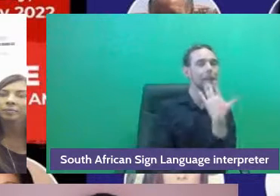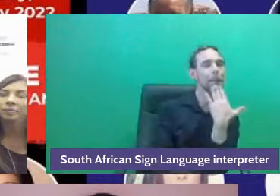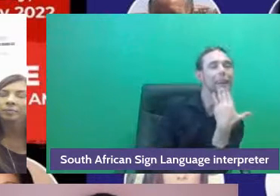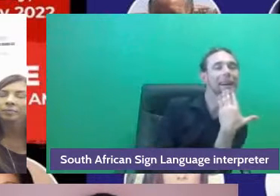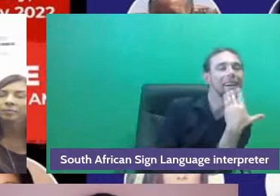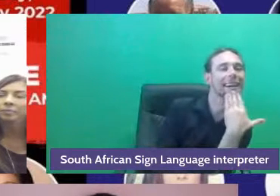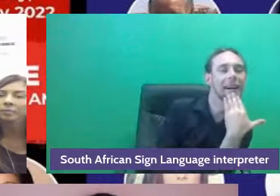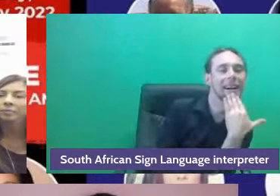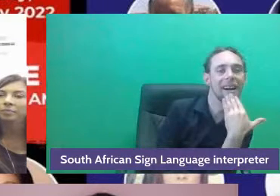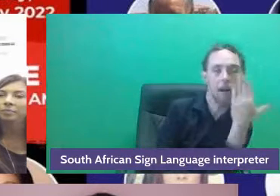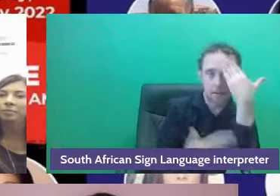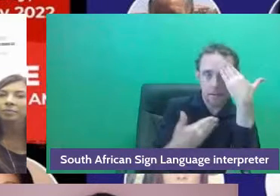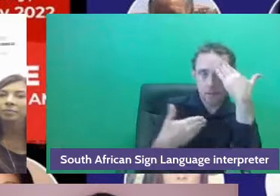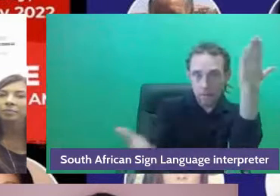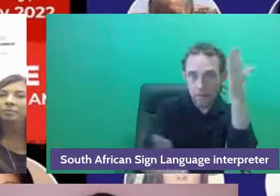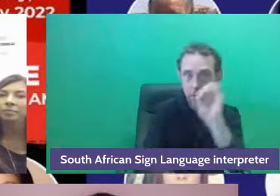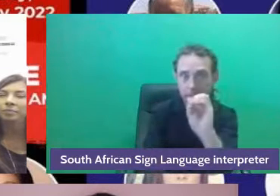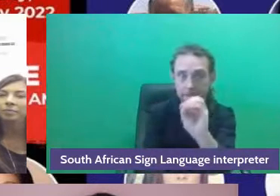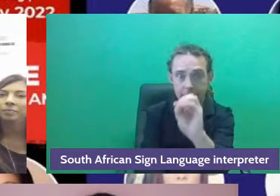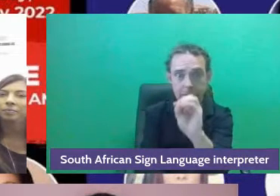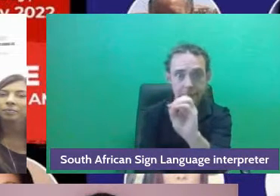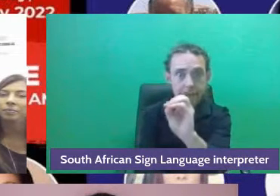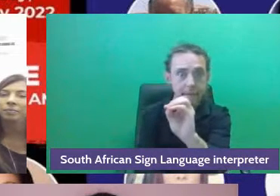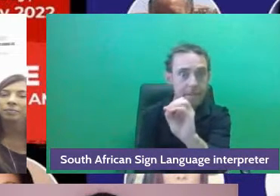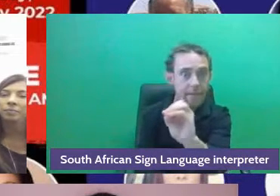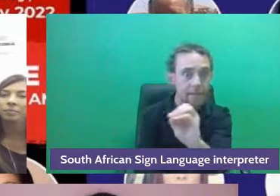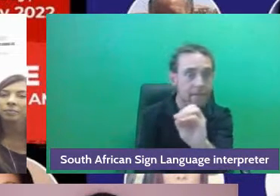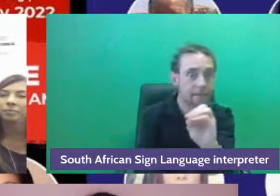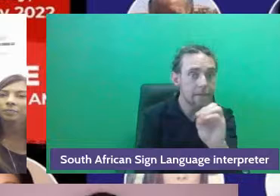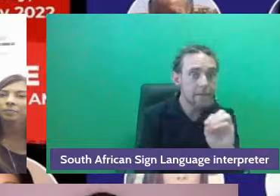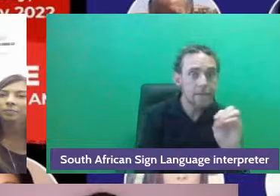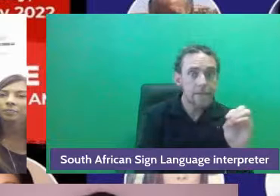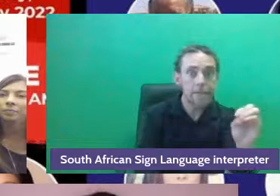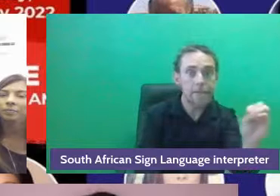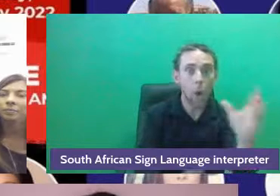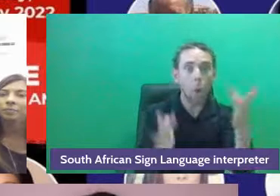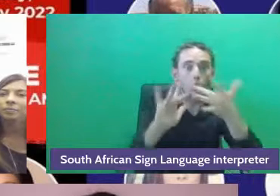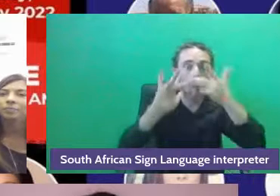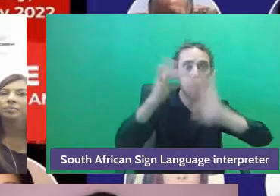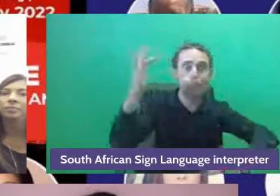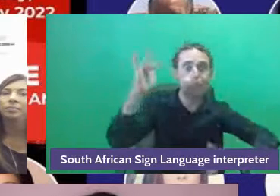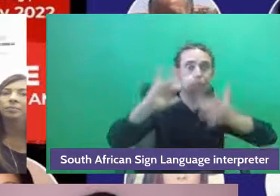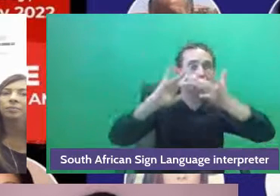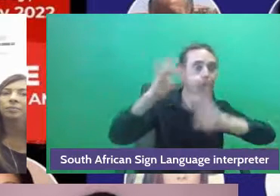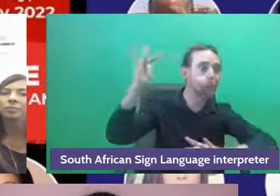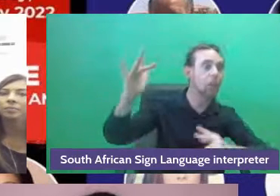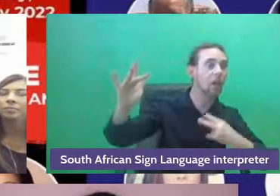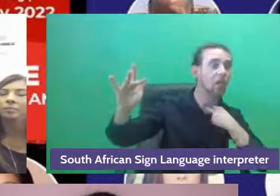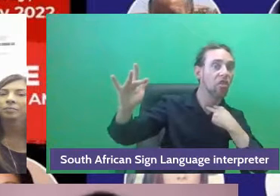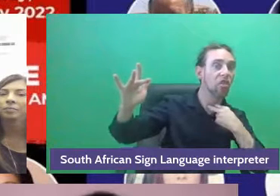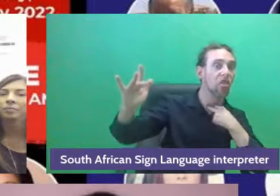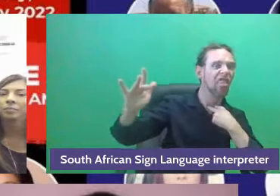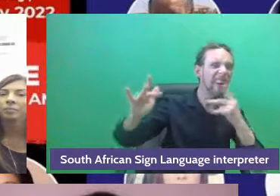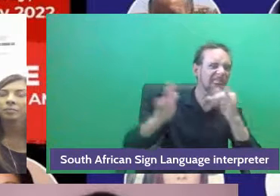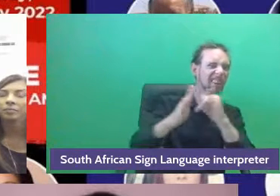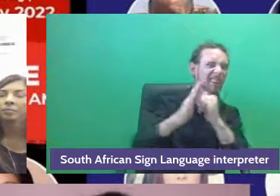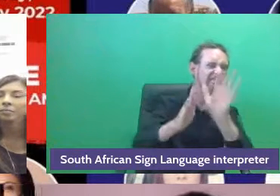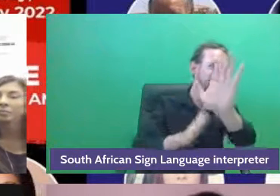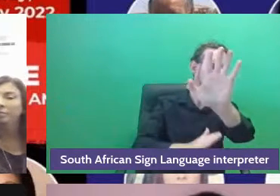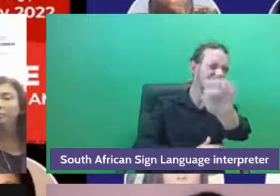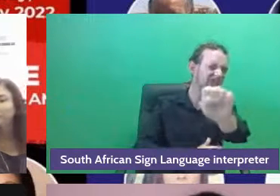they are in the session or if they are having some connection issues, but just let me check.